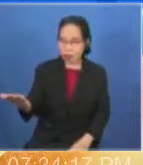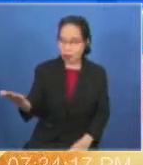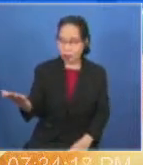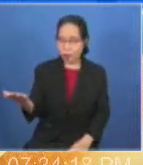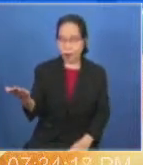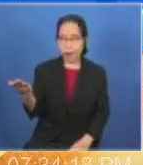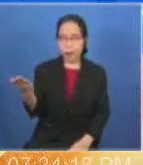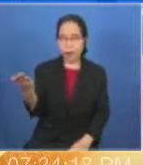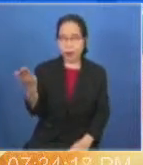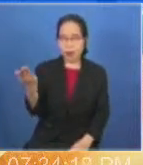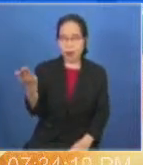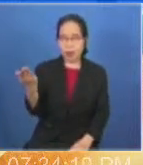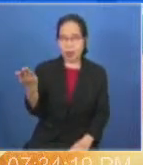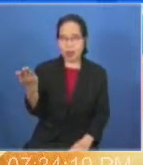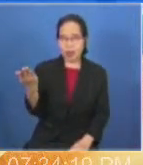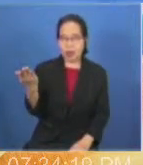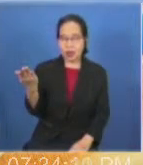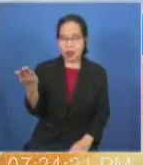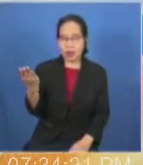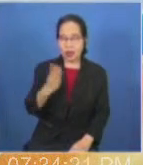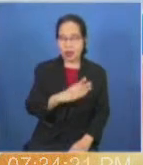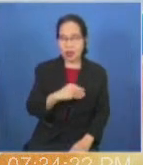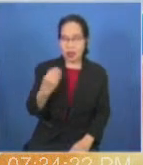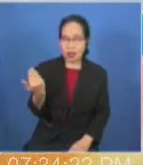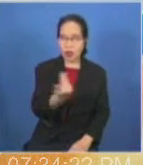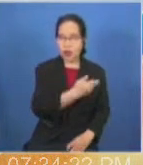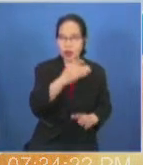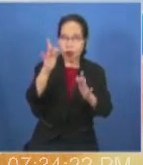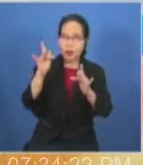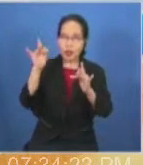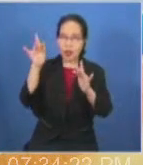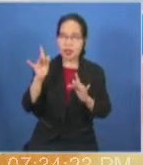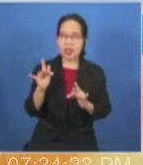compassion from him, how dwell the love of God in him?